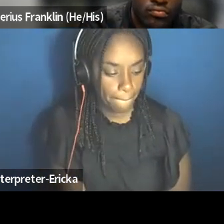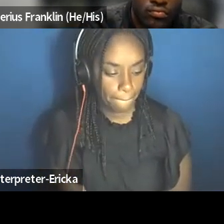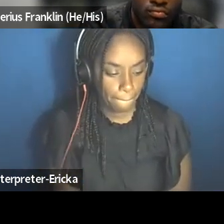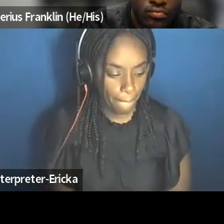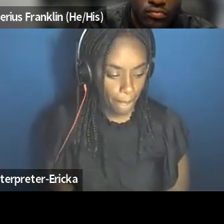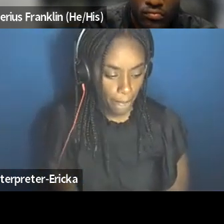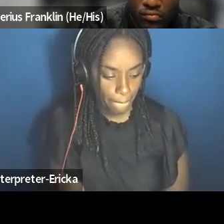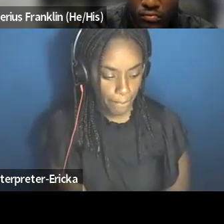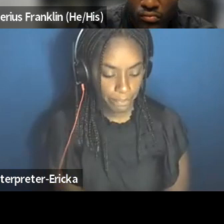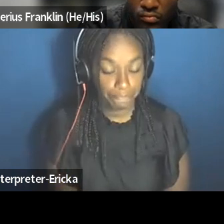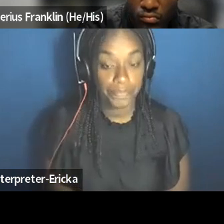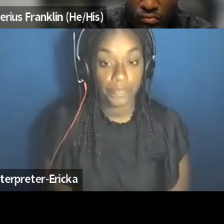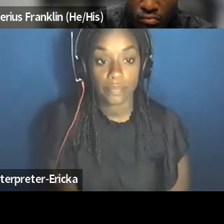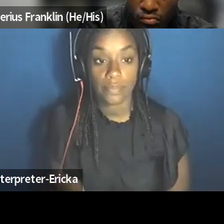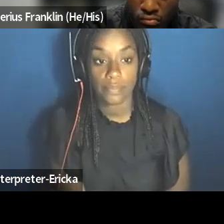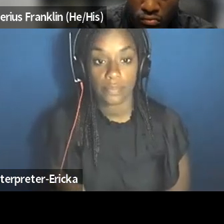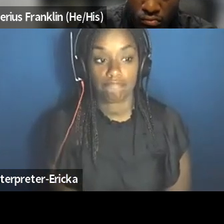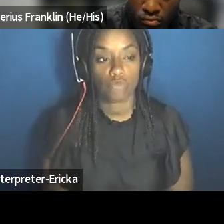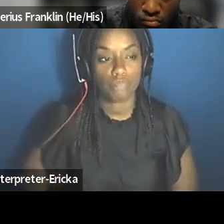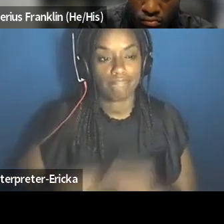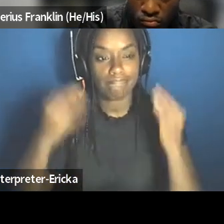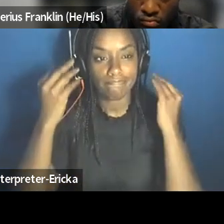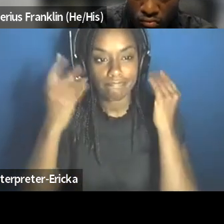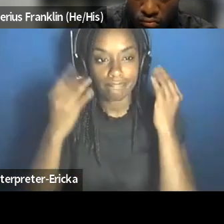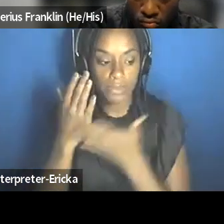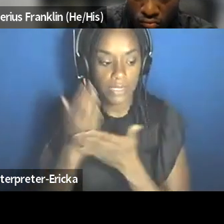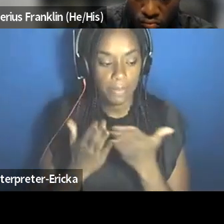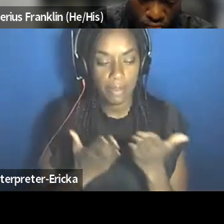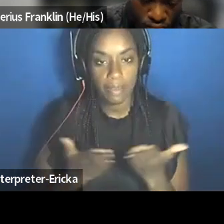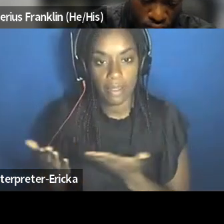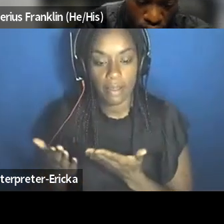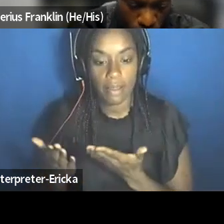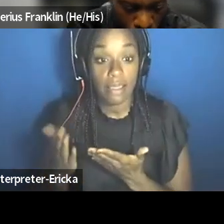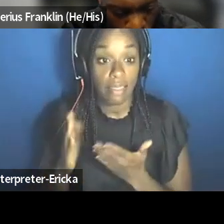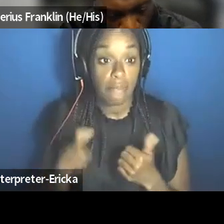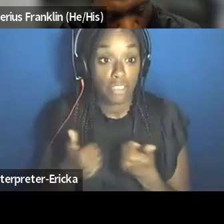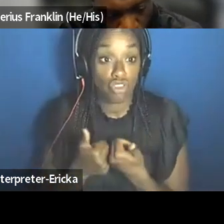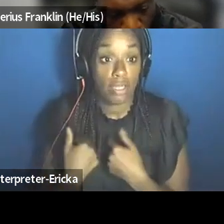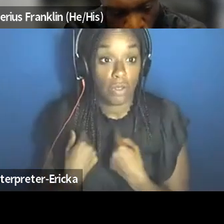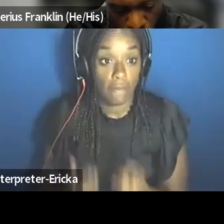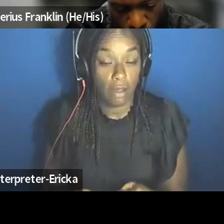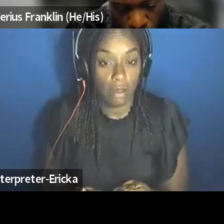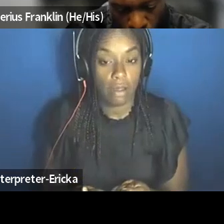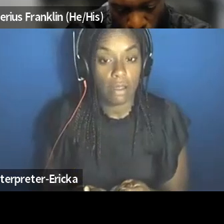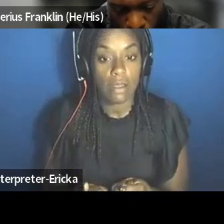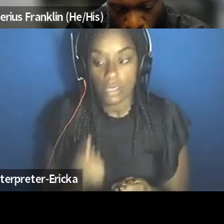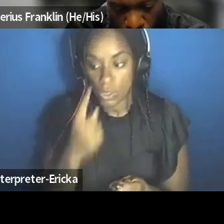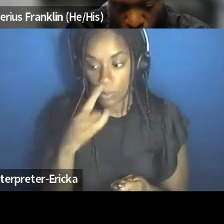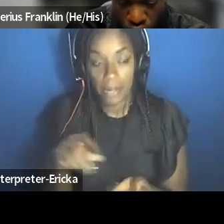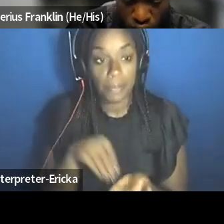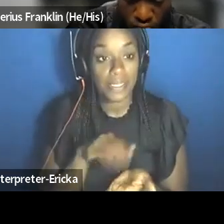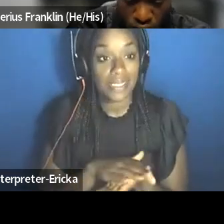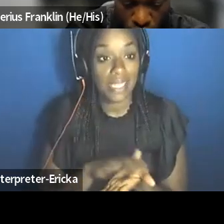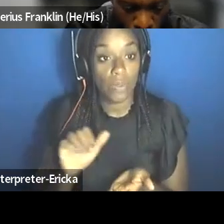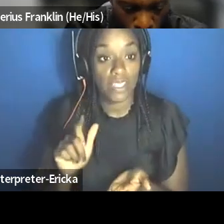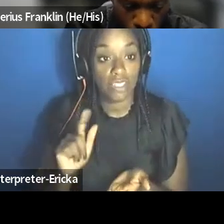Okay, and then while we're thinking about some of the things that have been challenging, can you put also in the chat things that you